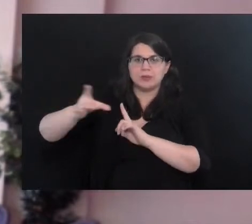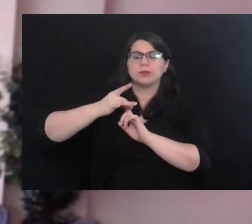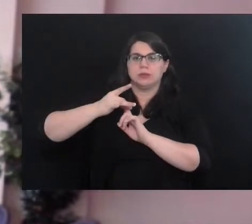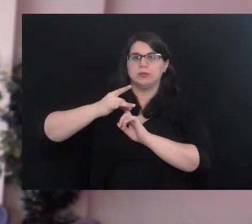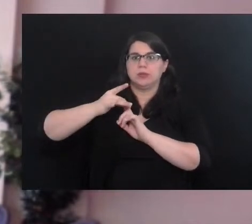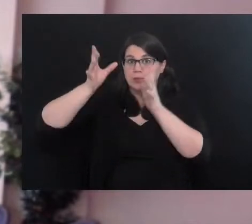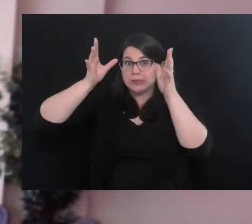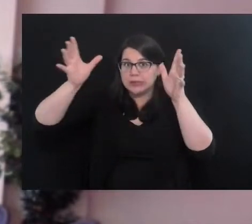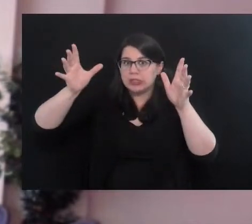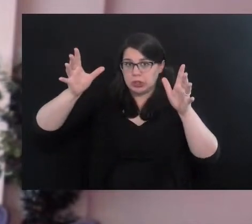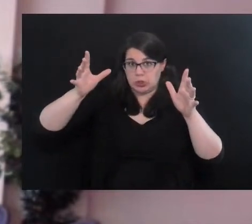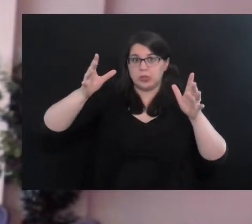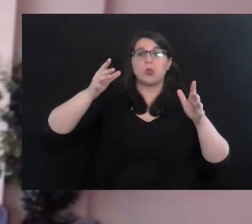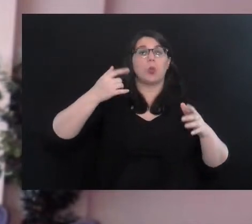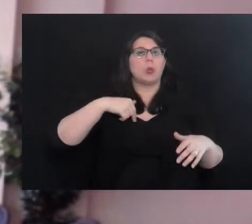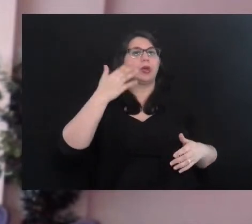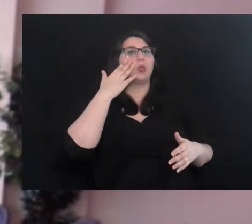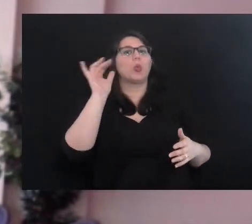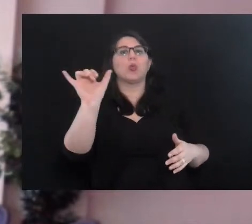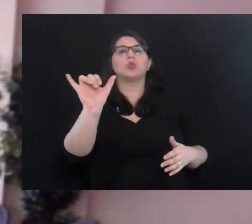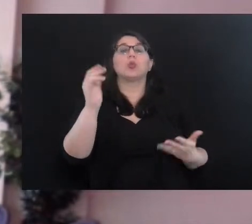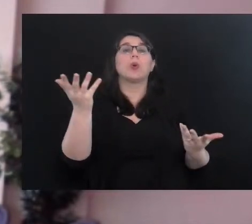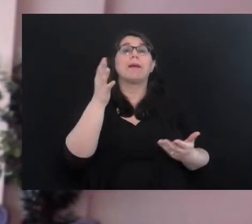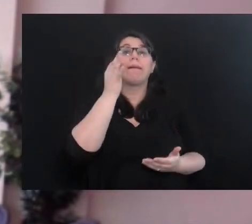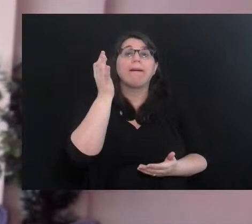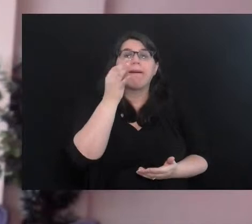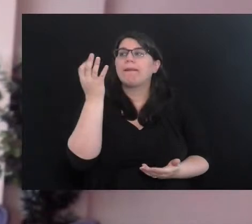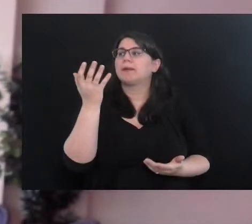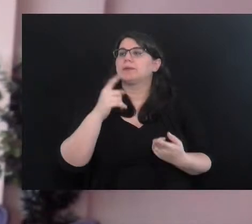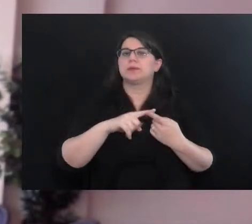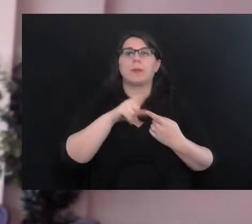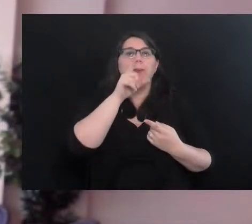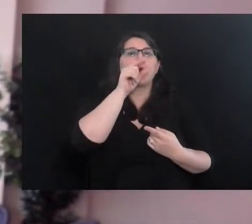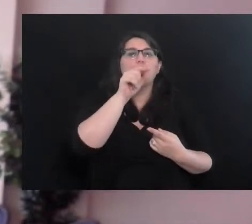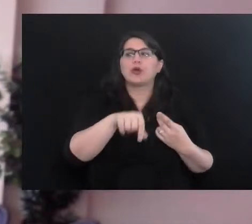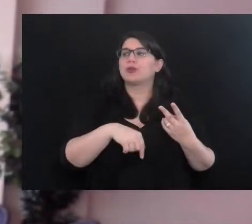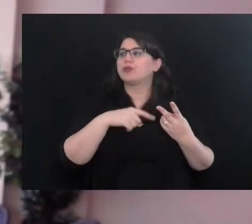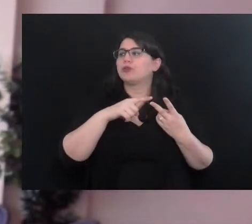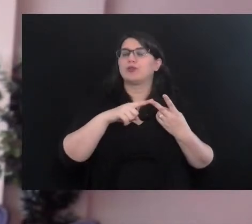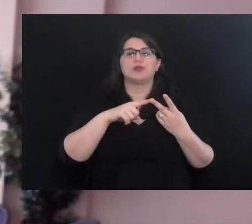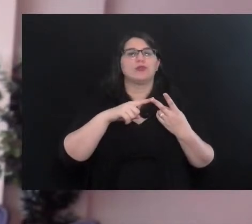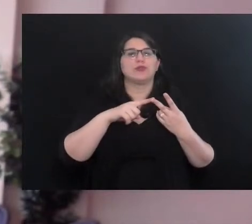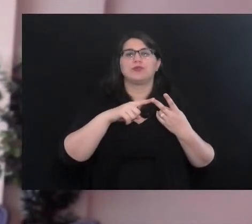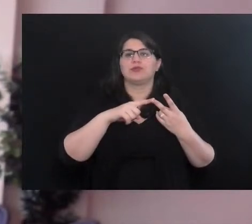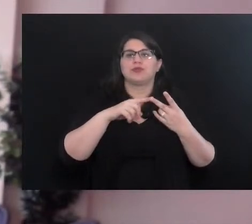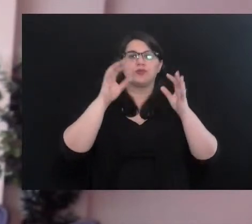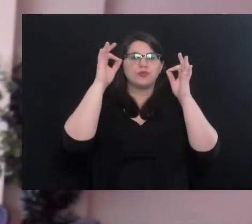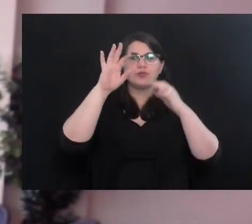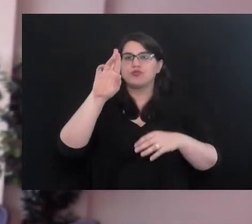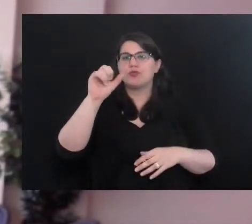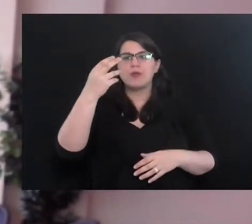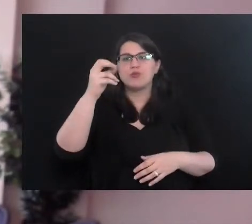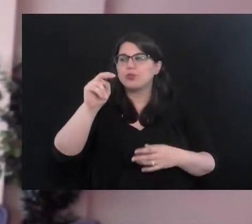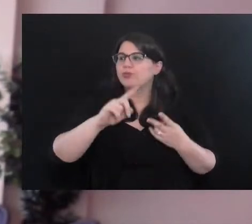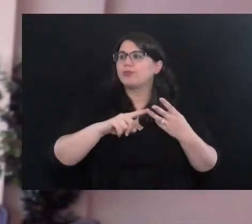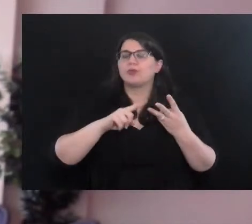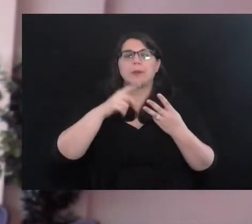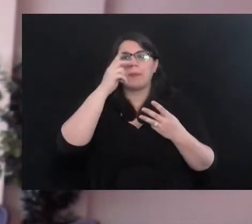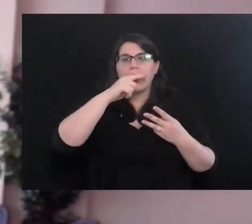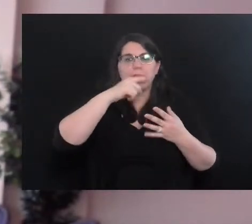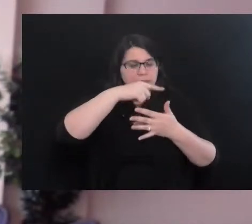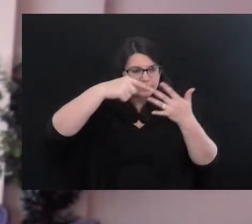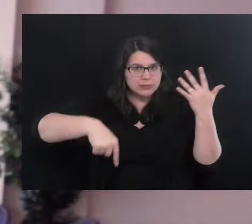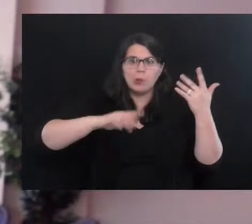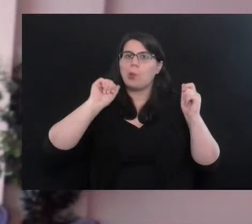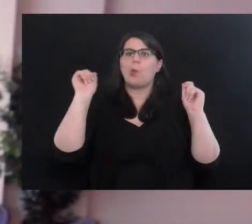know now that cats and leopards and raccoons and mice have also been infected. And so there's